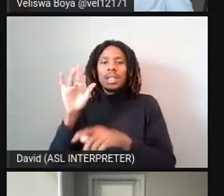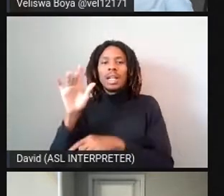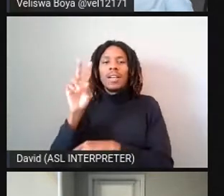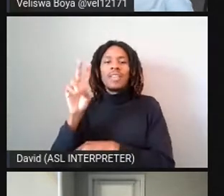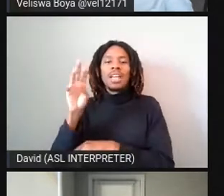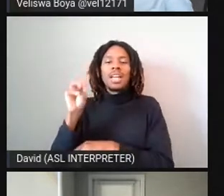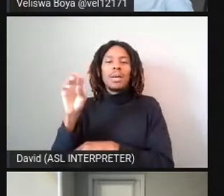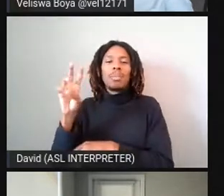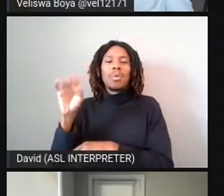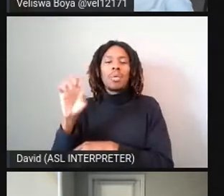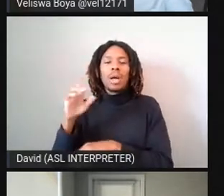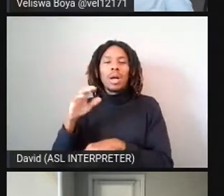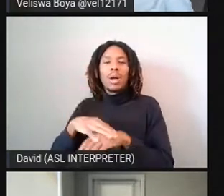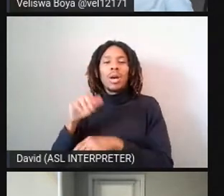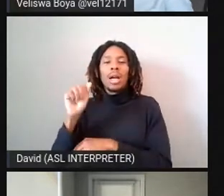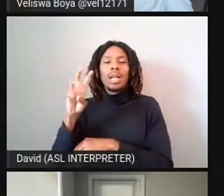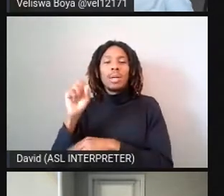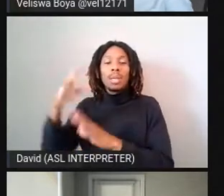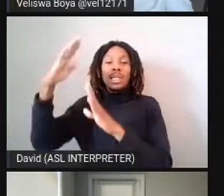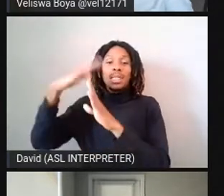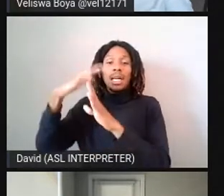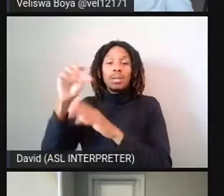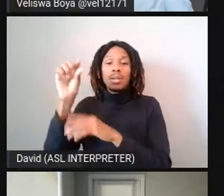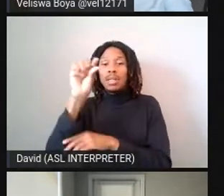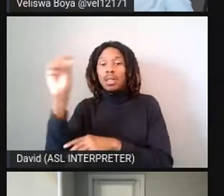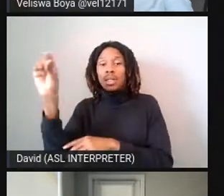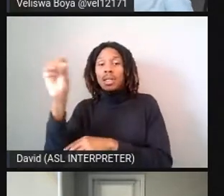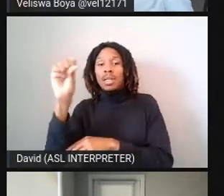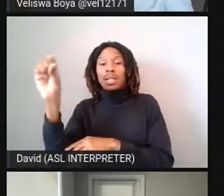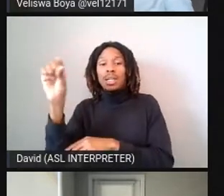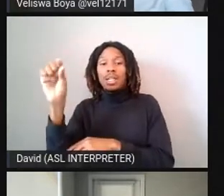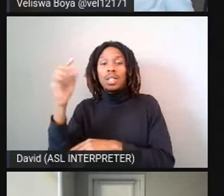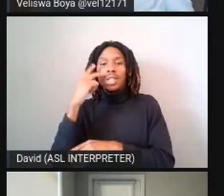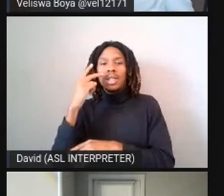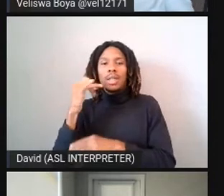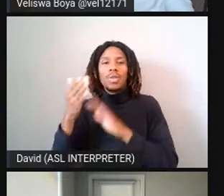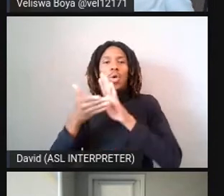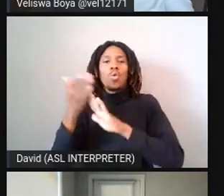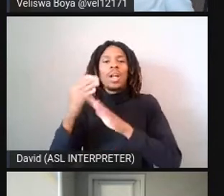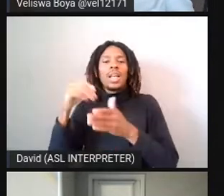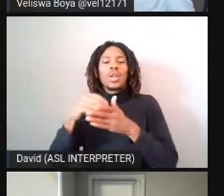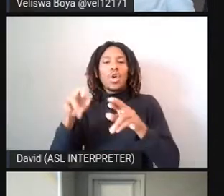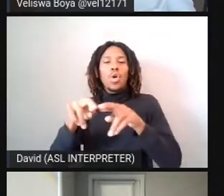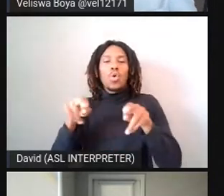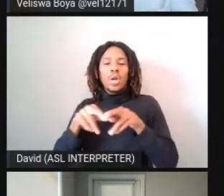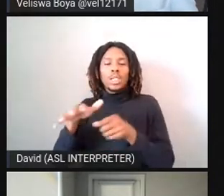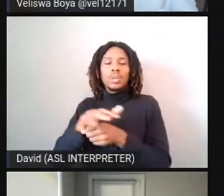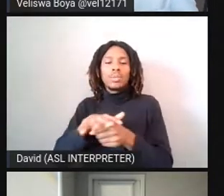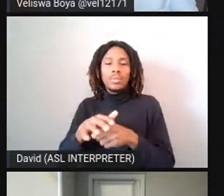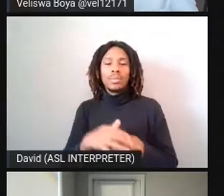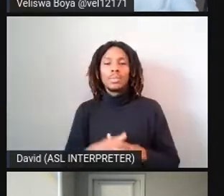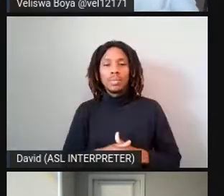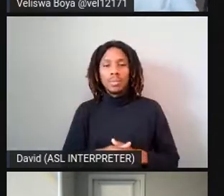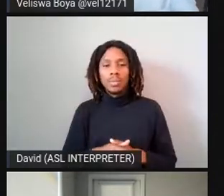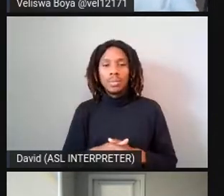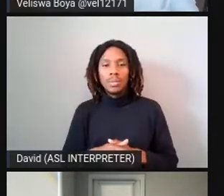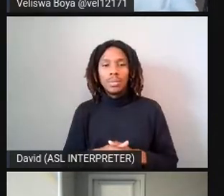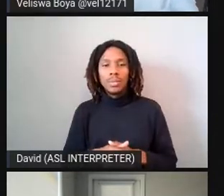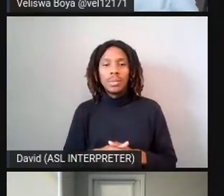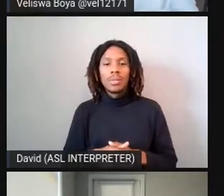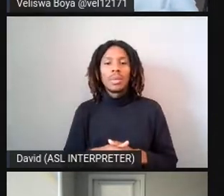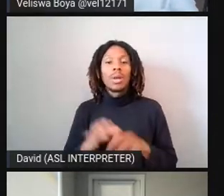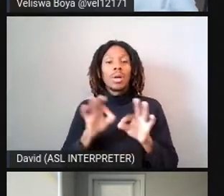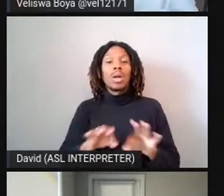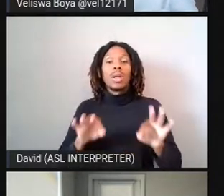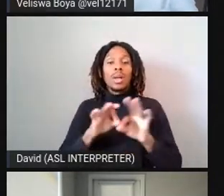on AWS at the top. That is what we have running in the region. But what you care about here is VMware